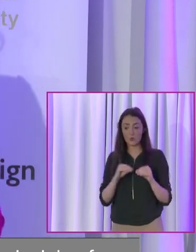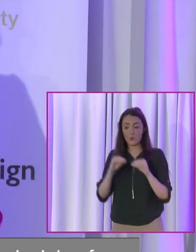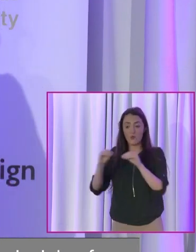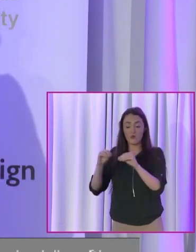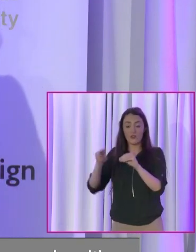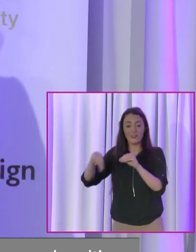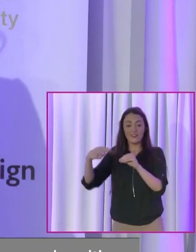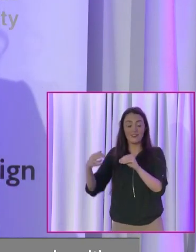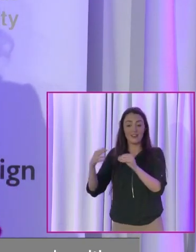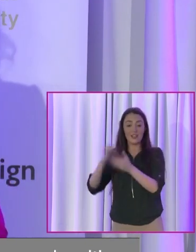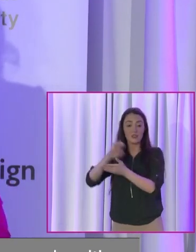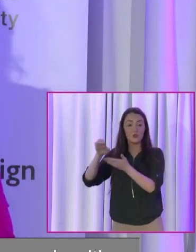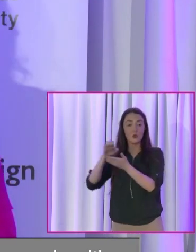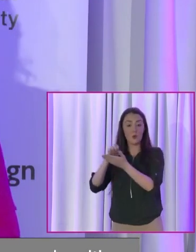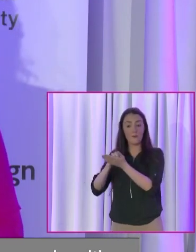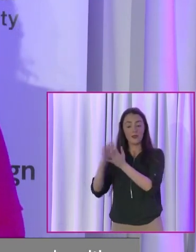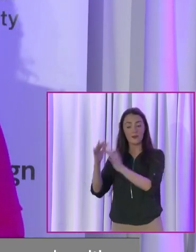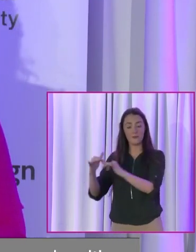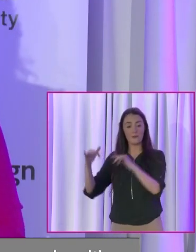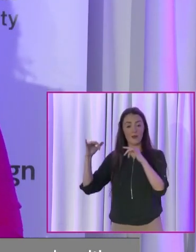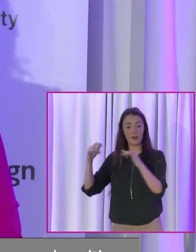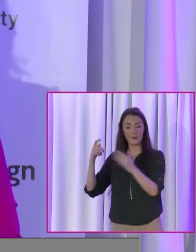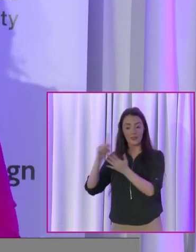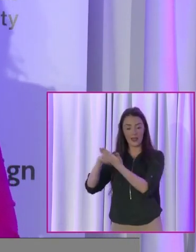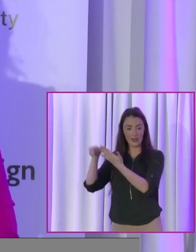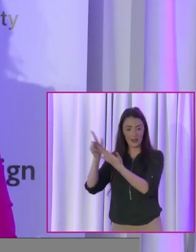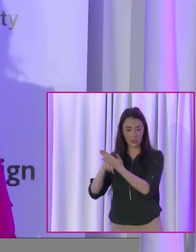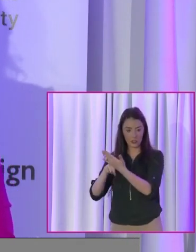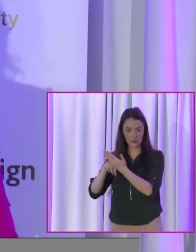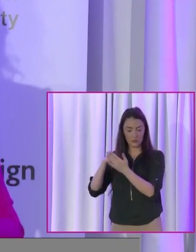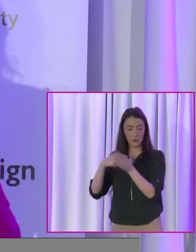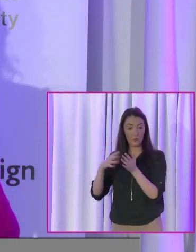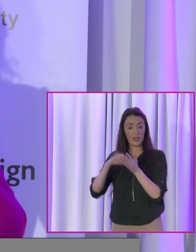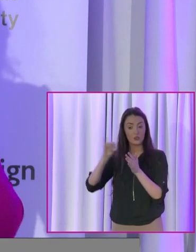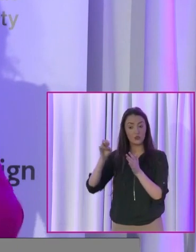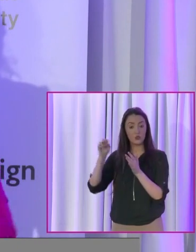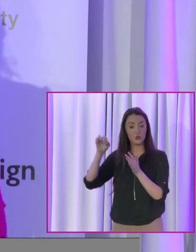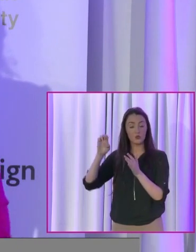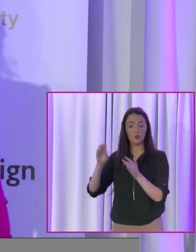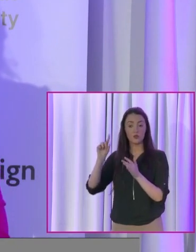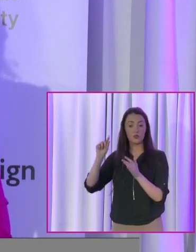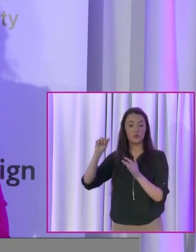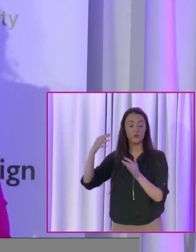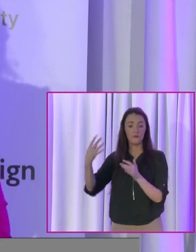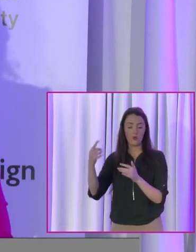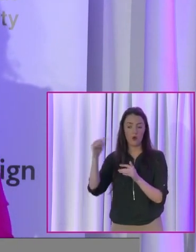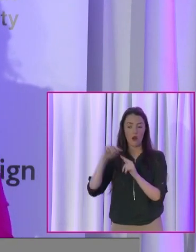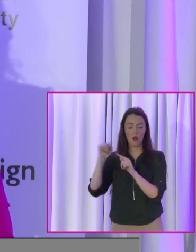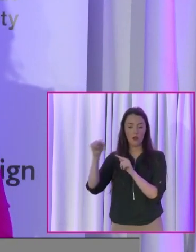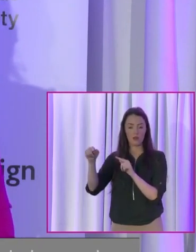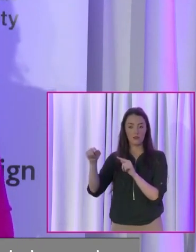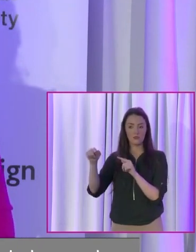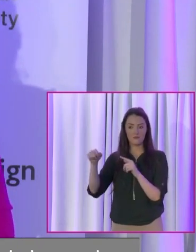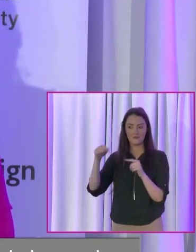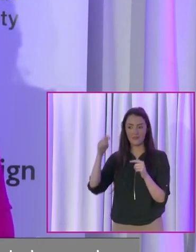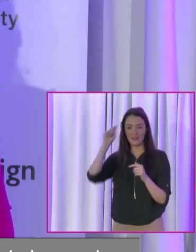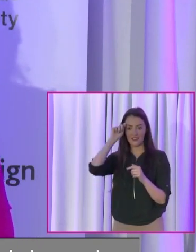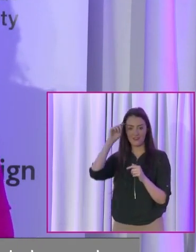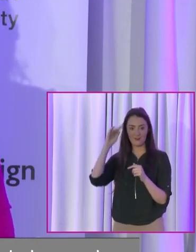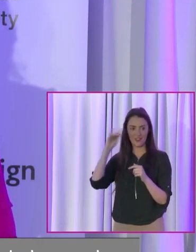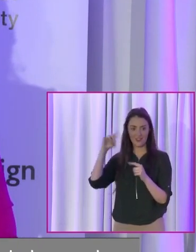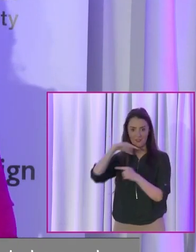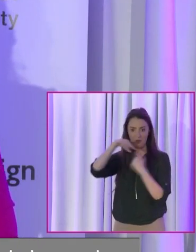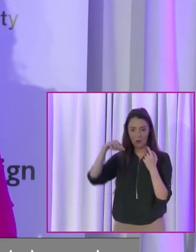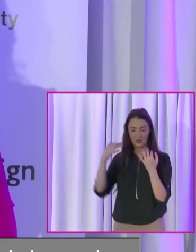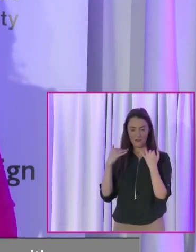the next European Parliament elections in June 2024 and beyond. And I mean, I think from what we've heard today, that people with